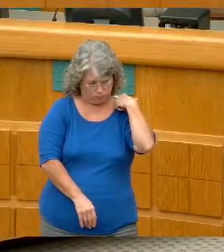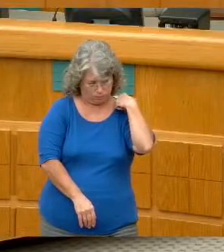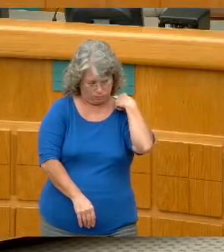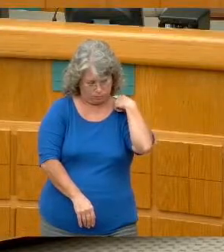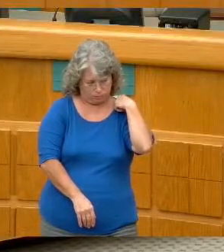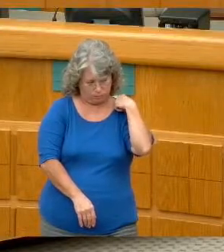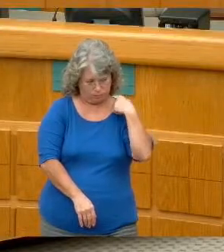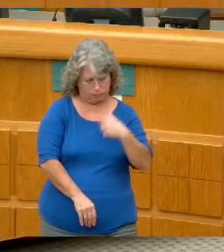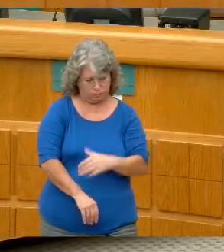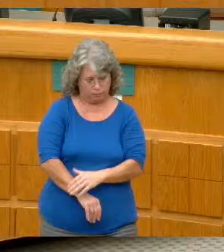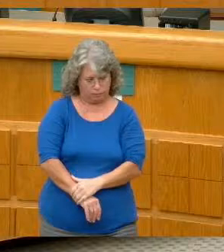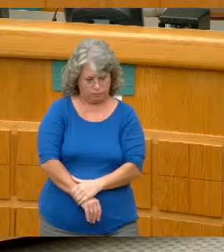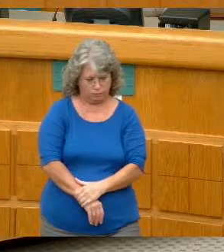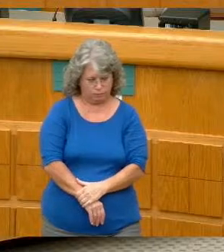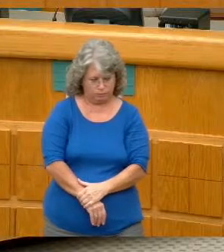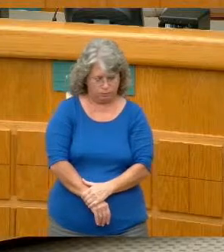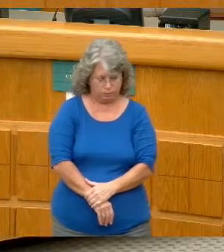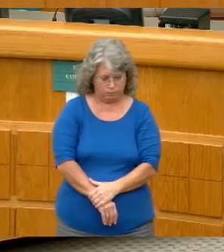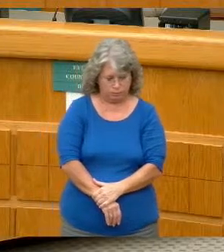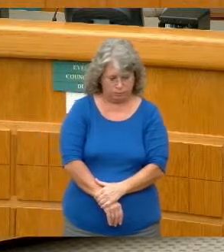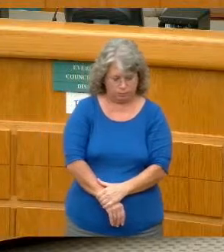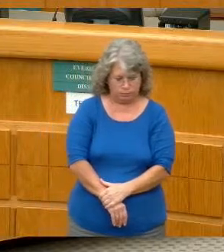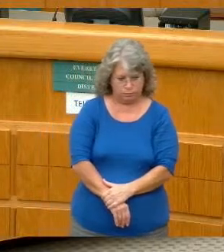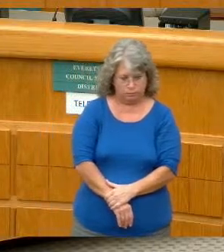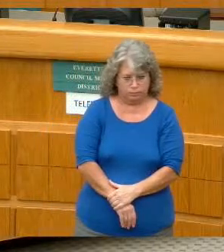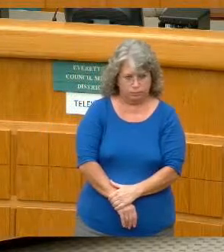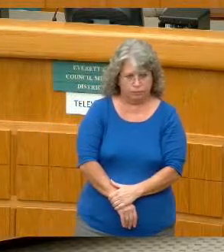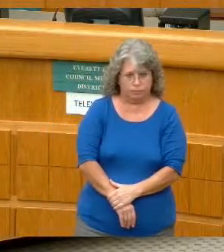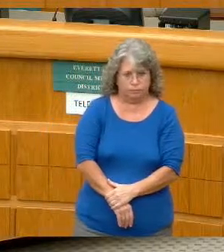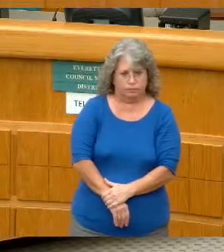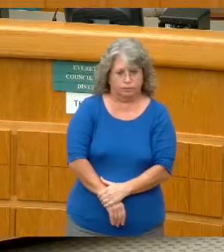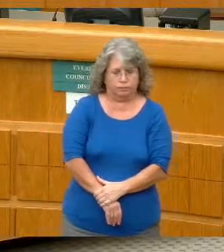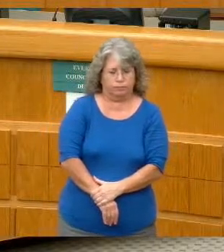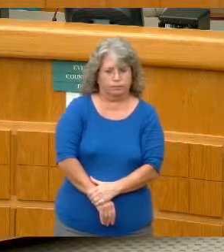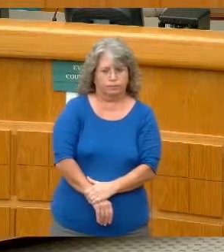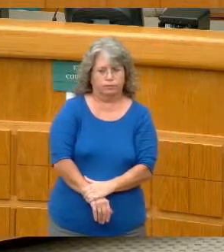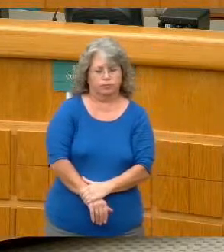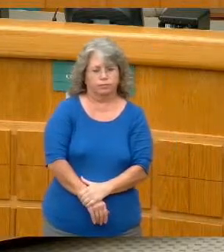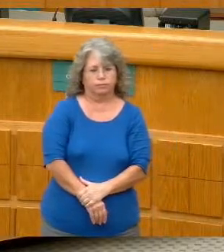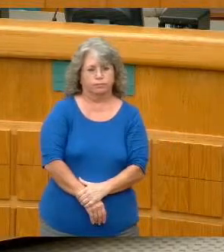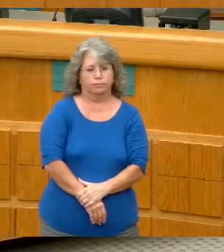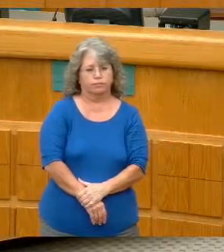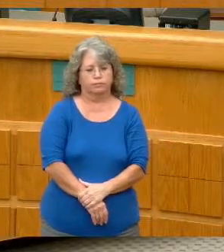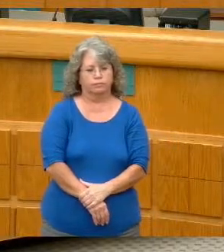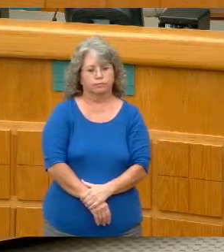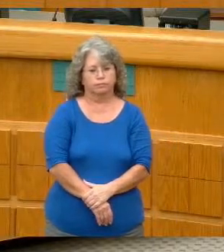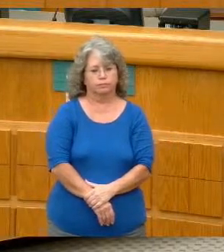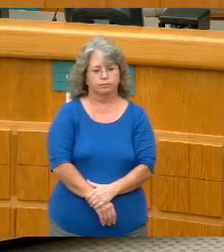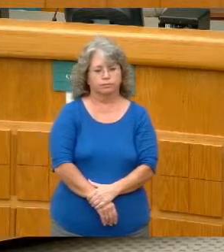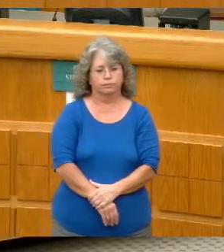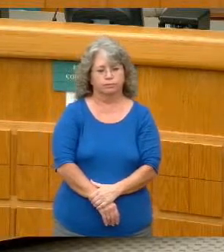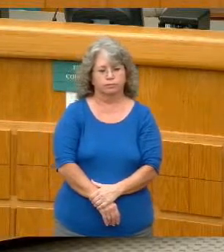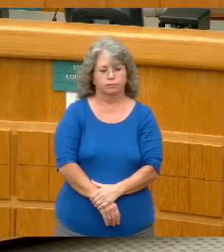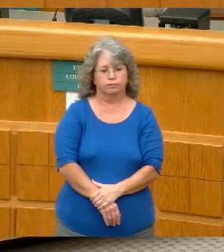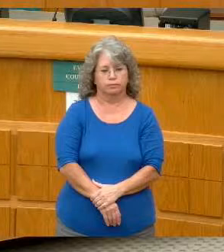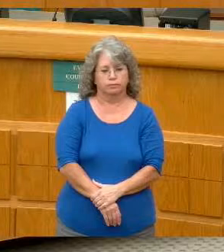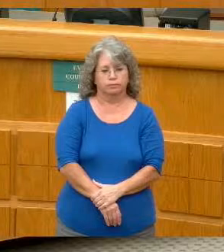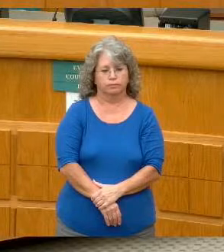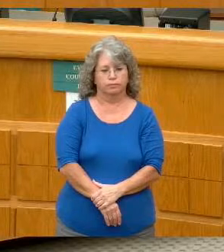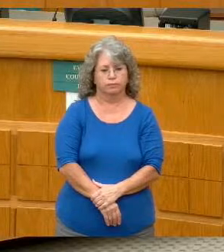Continúan vigentes las intervenciones no farmacéuticas en el estado para así aminorar el riesgo de contagio. El radio de transmisión ha disminuido